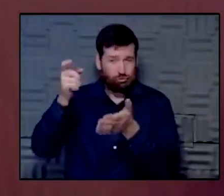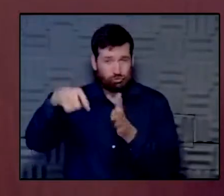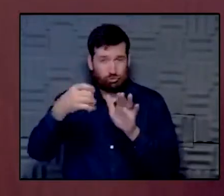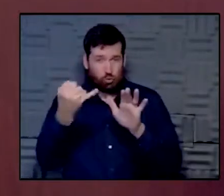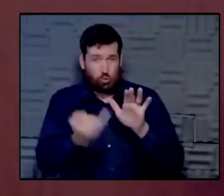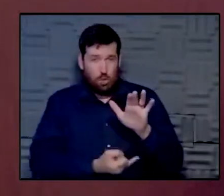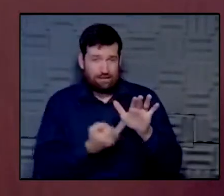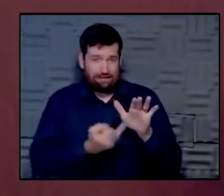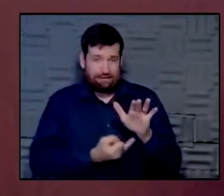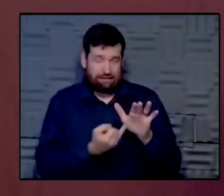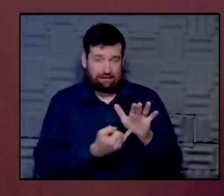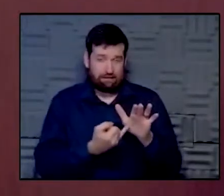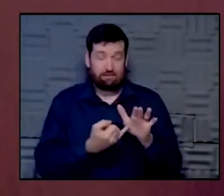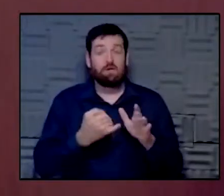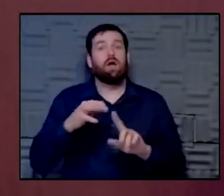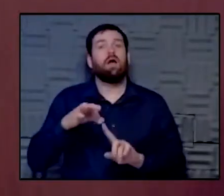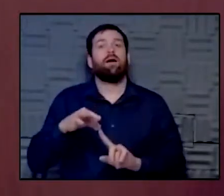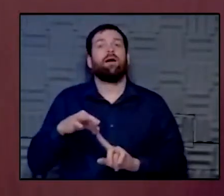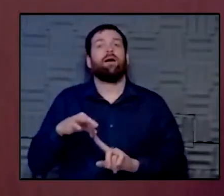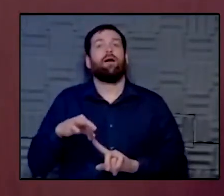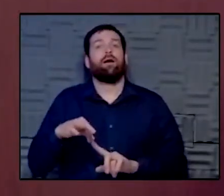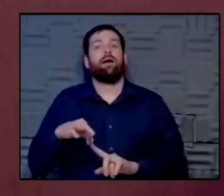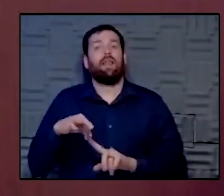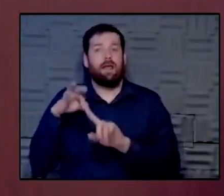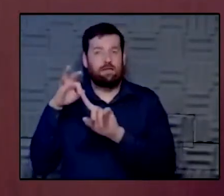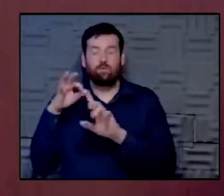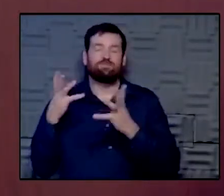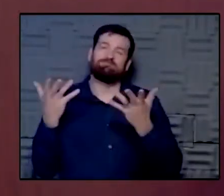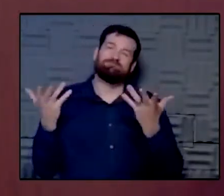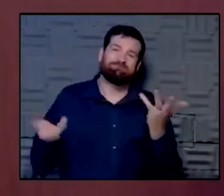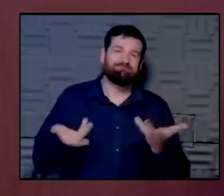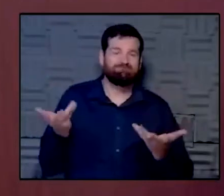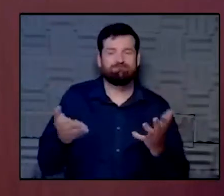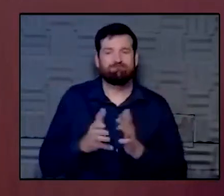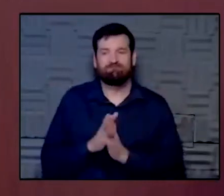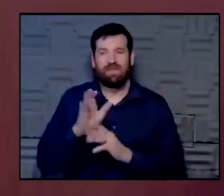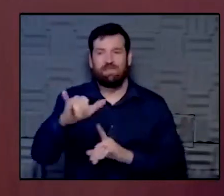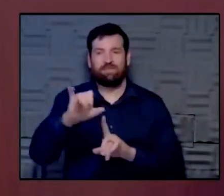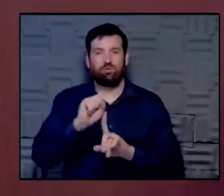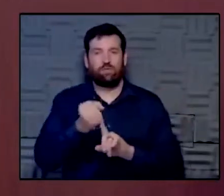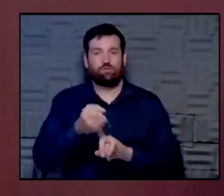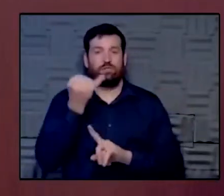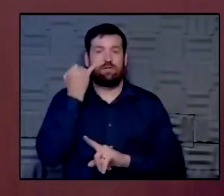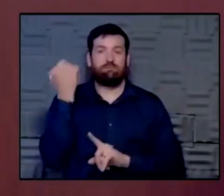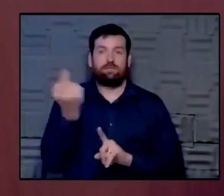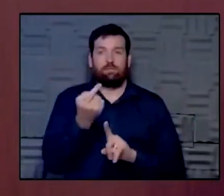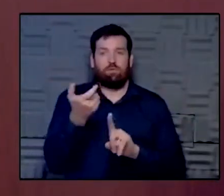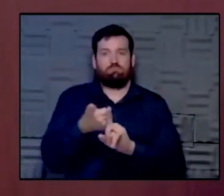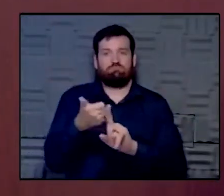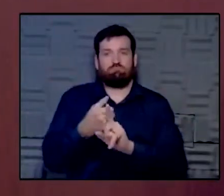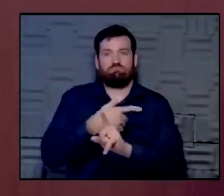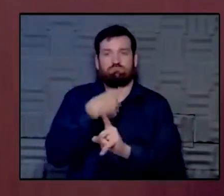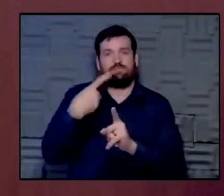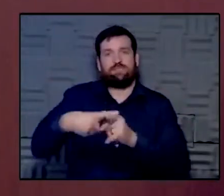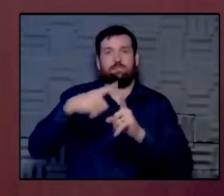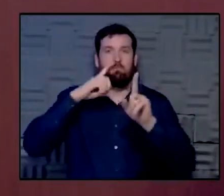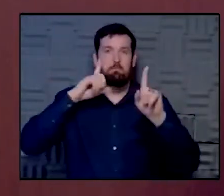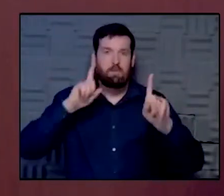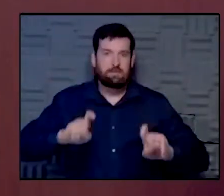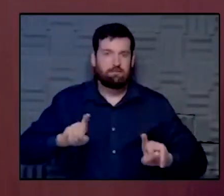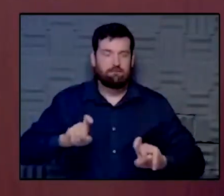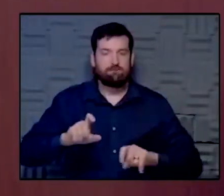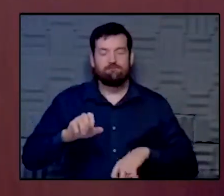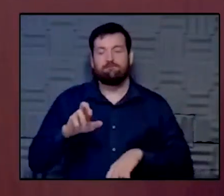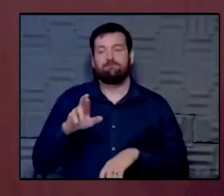after being, unless, but even in that situation, if somebody were to come back positive who is unvaccinated